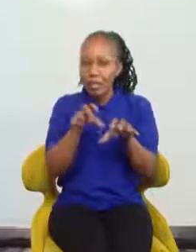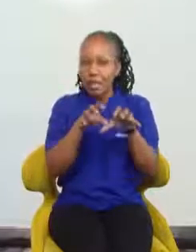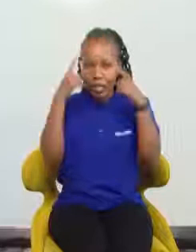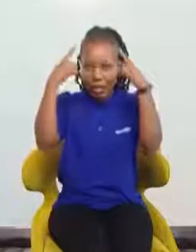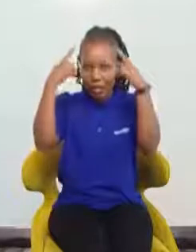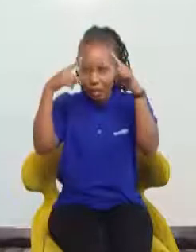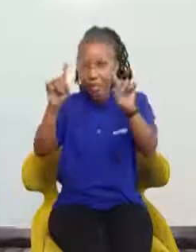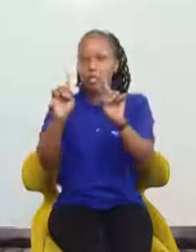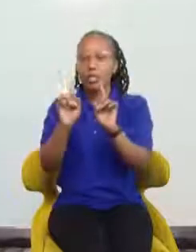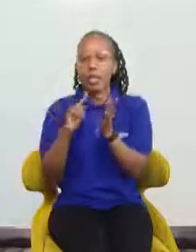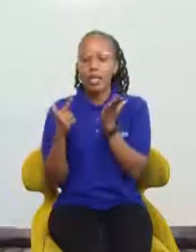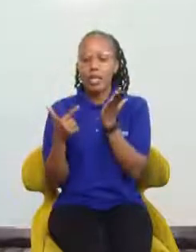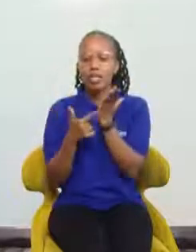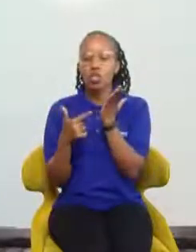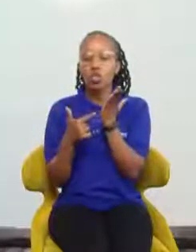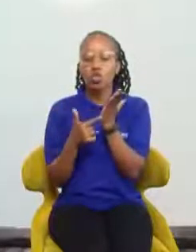technology.